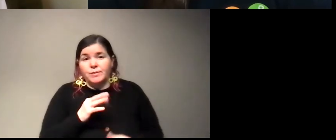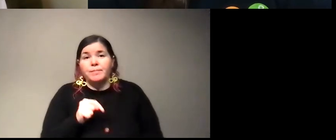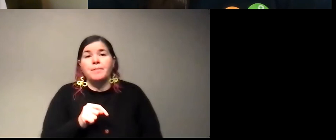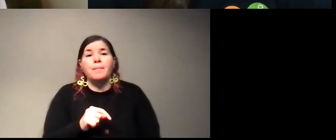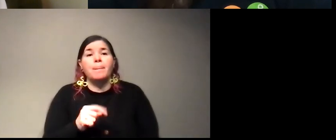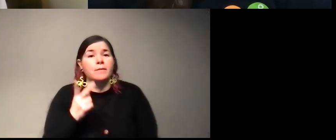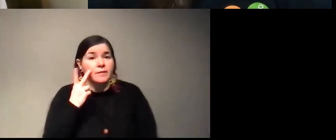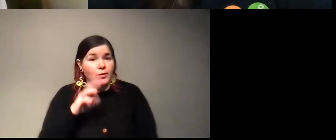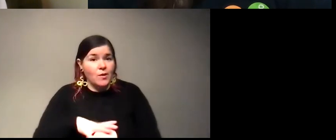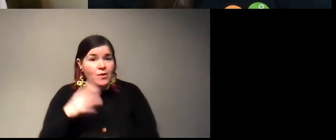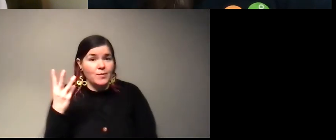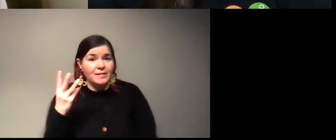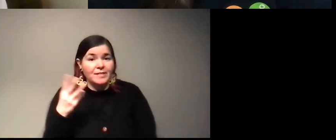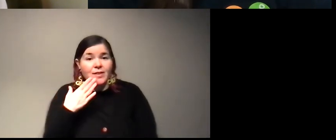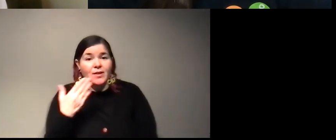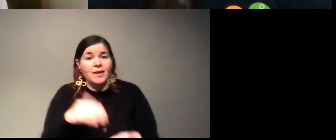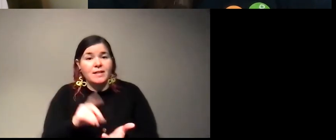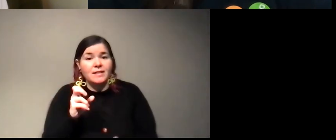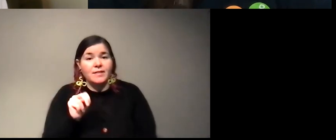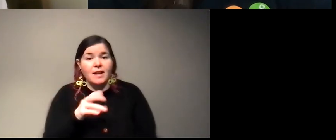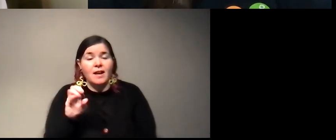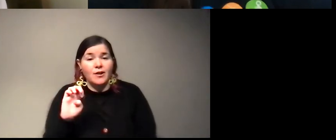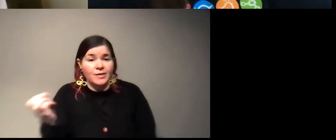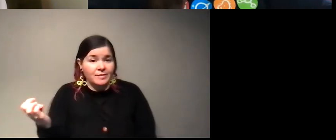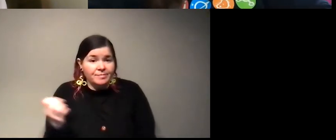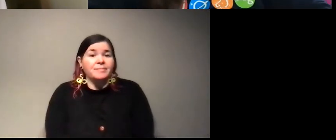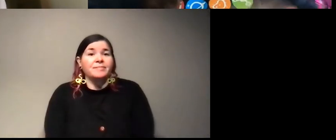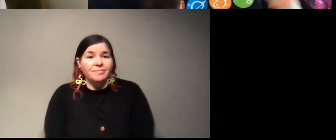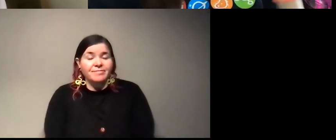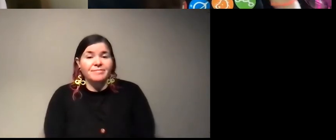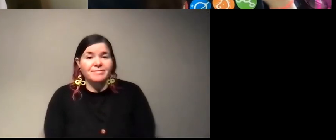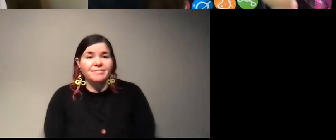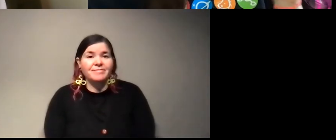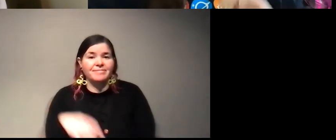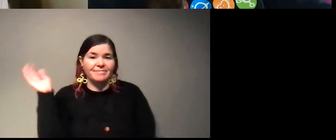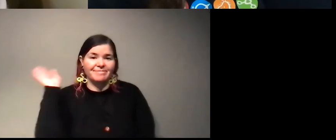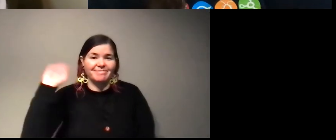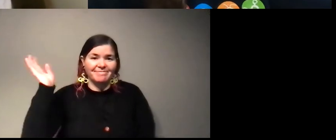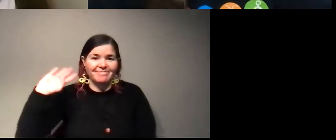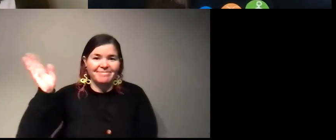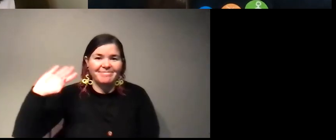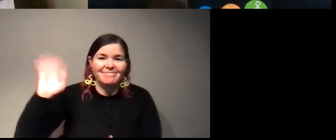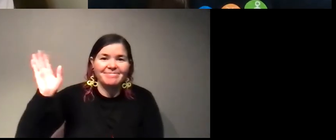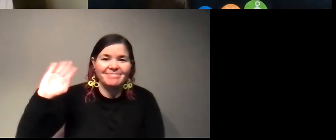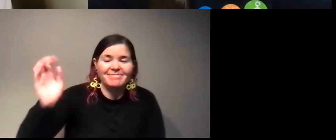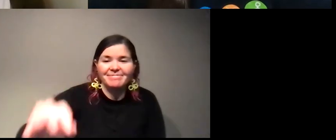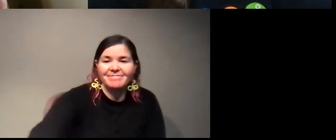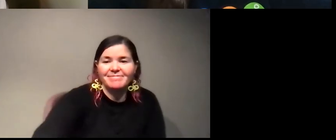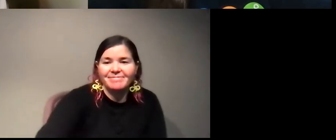We'll see you all on Wednesday. And thank you again, Devin and Erin, for spending time with us. Bye, everyone. Bye.